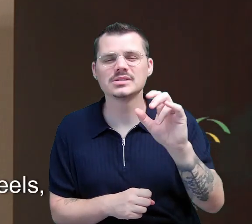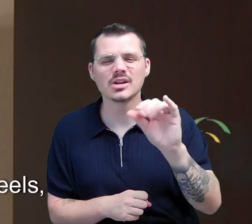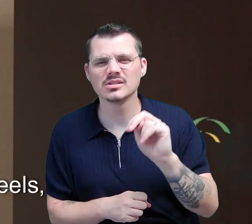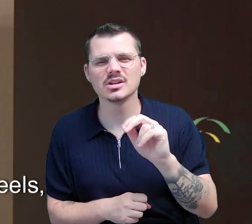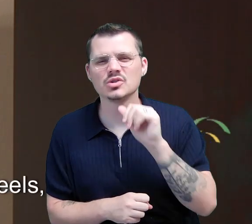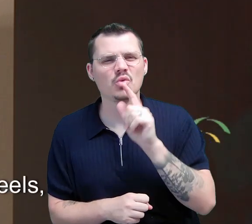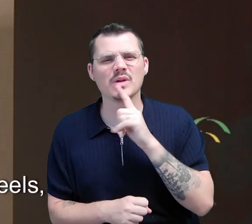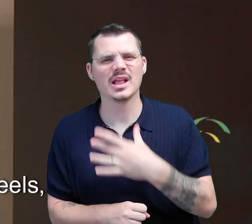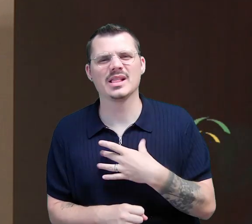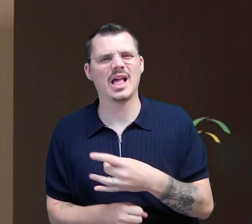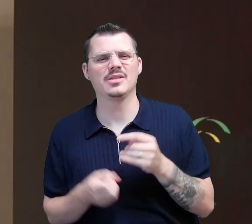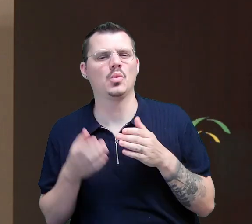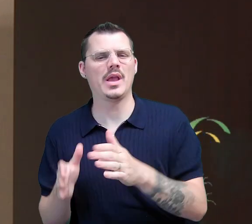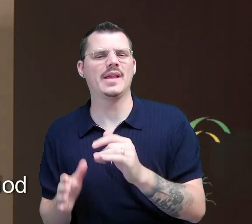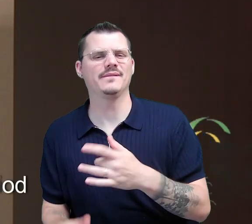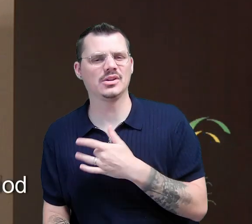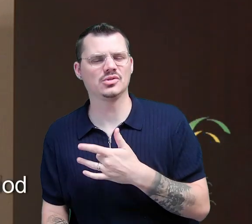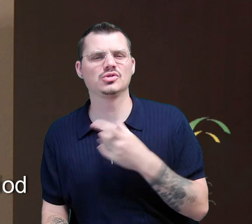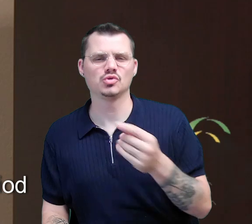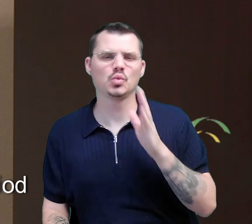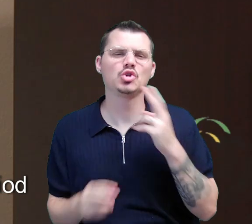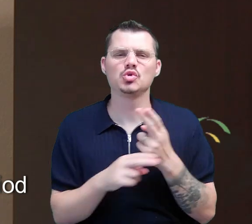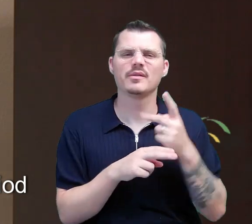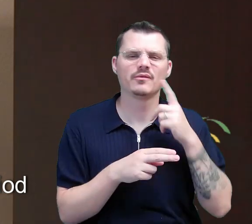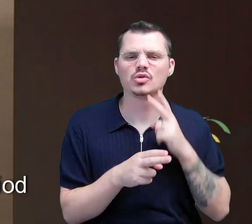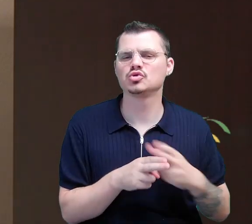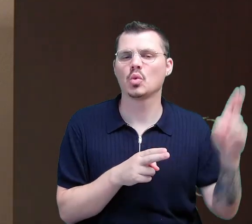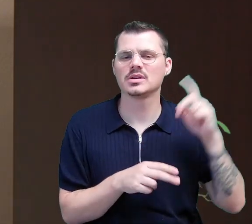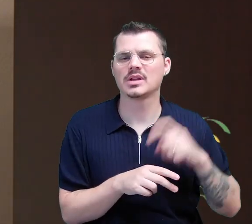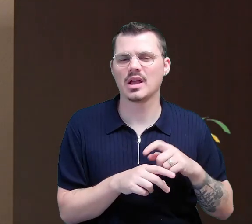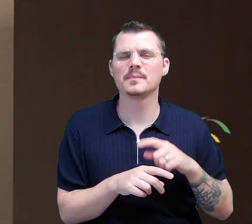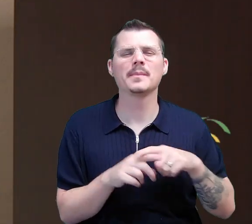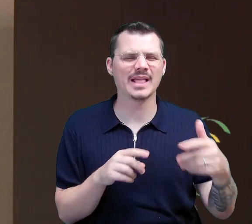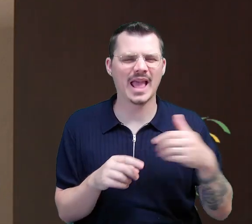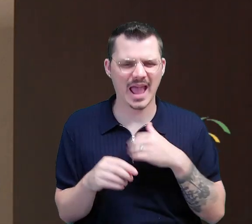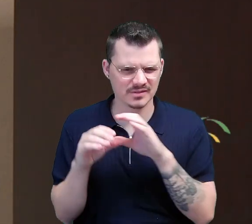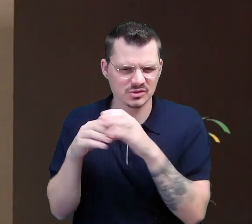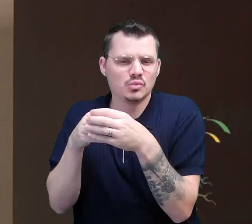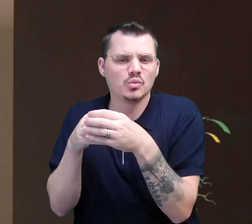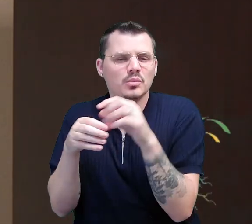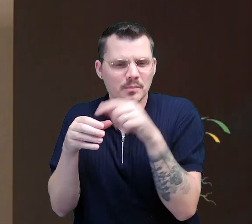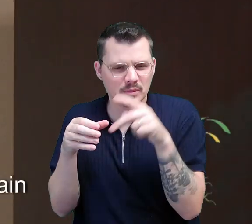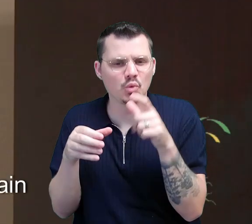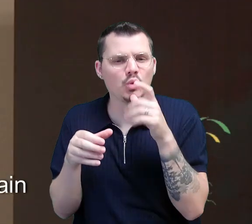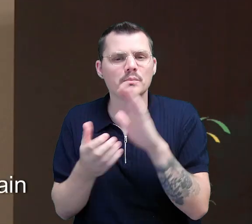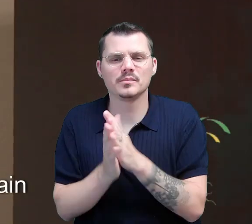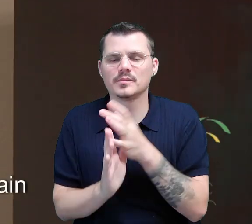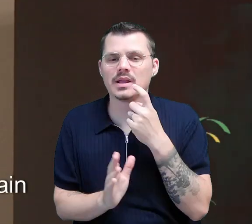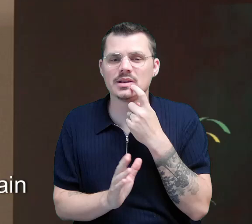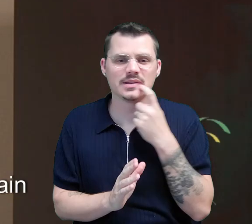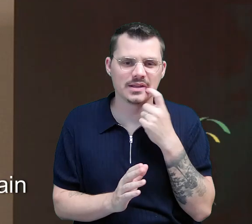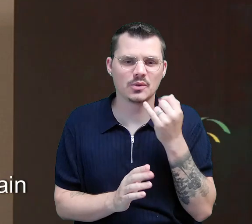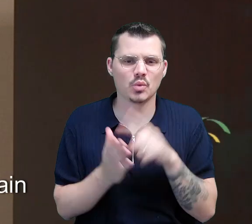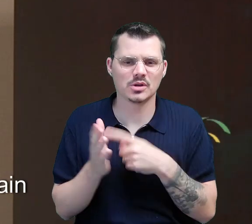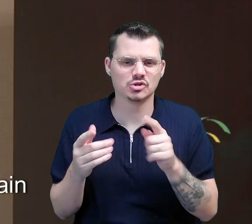OxyContin, don't really like the way it feels. So they only use it for that short period of time. But there's a subgroup of people that get addicted